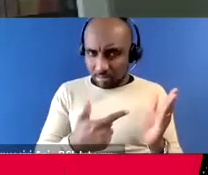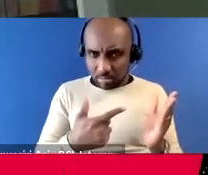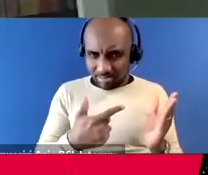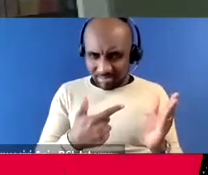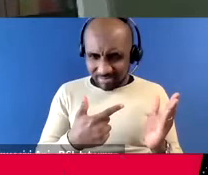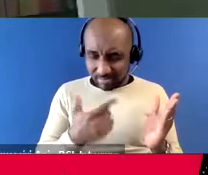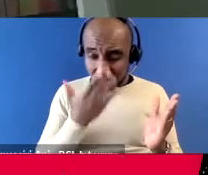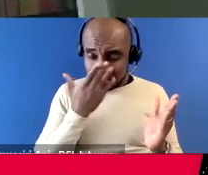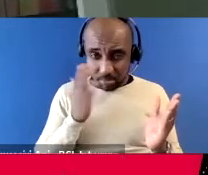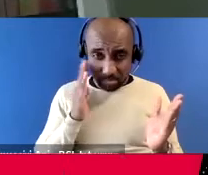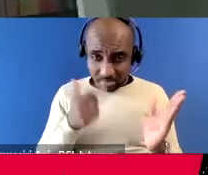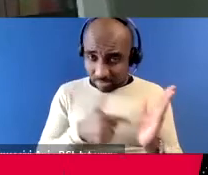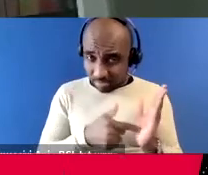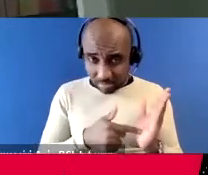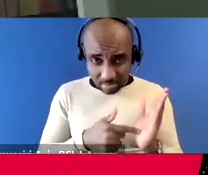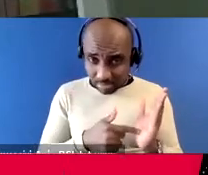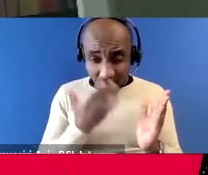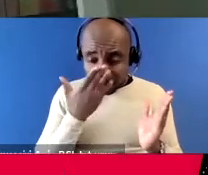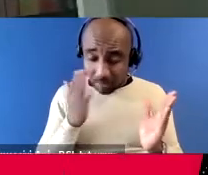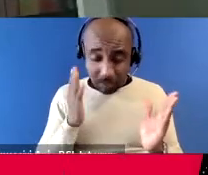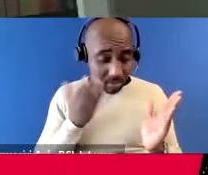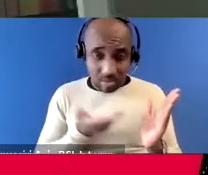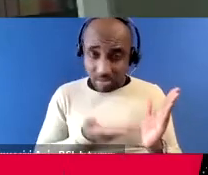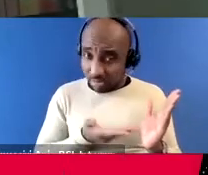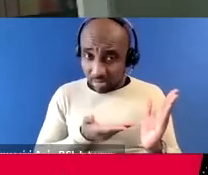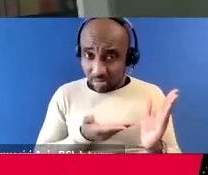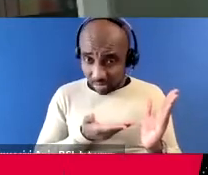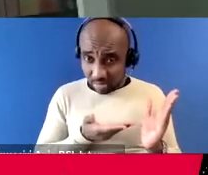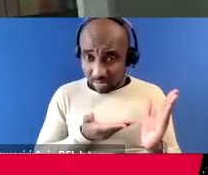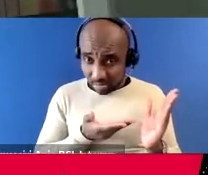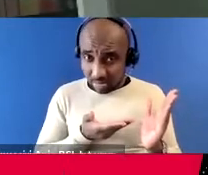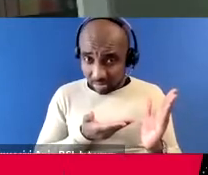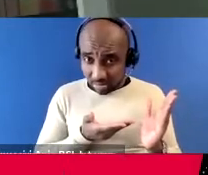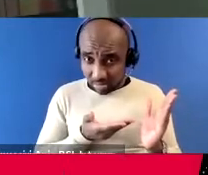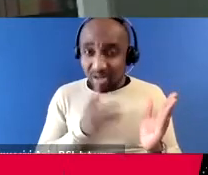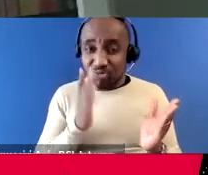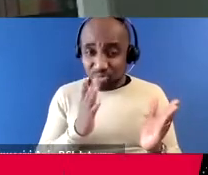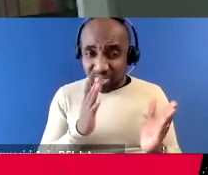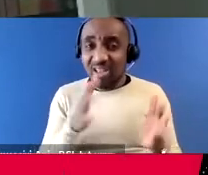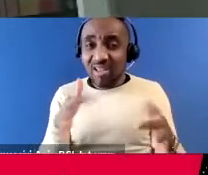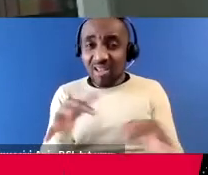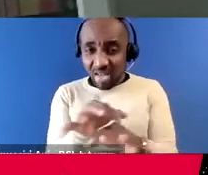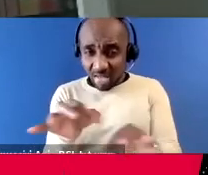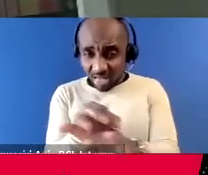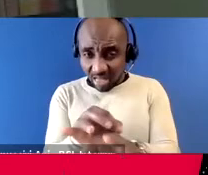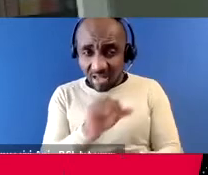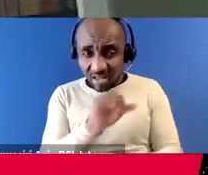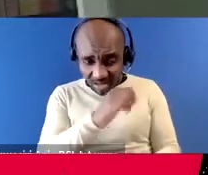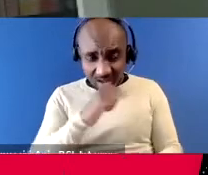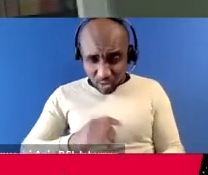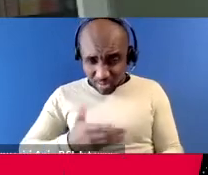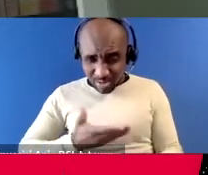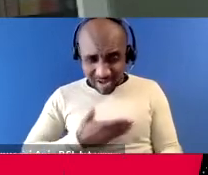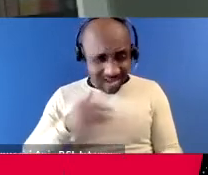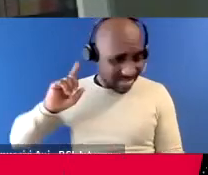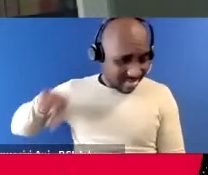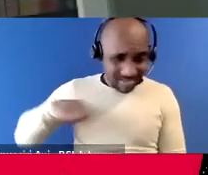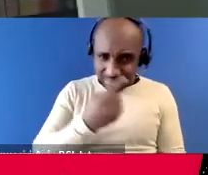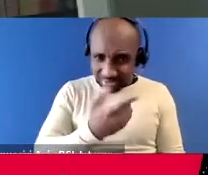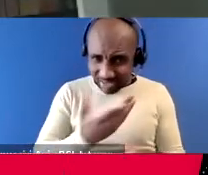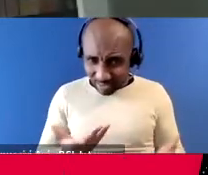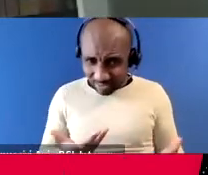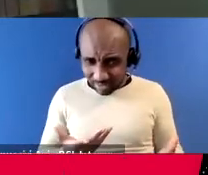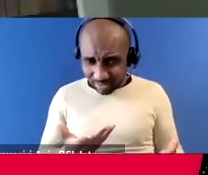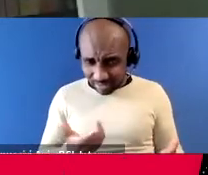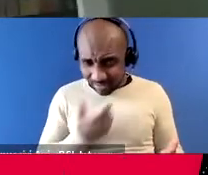The irony of this just can't be lost. This is an absolute attempt to hide its own human rights violations.